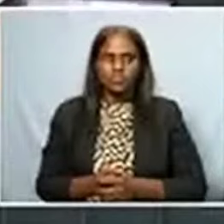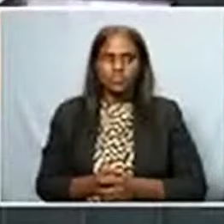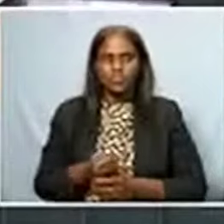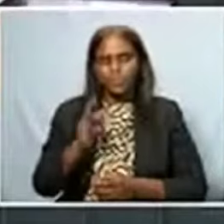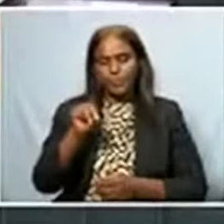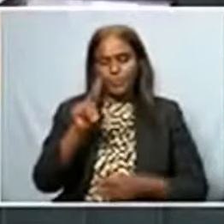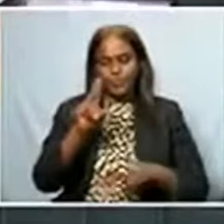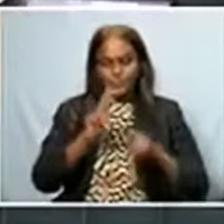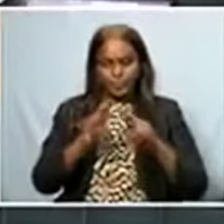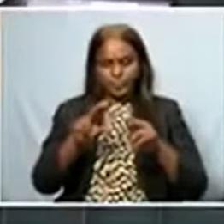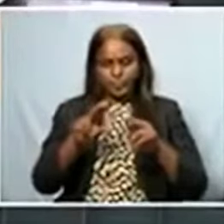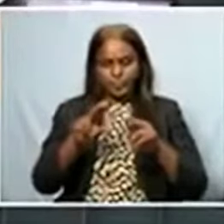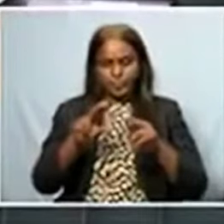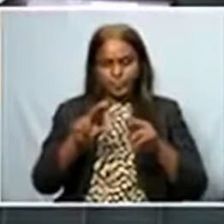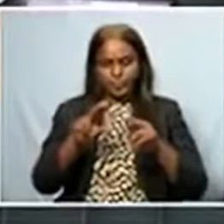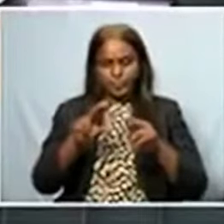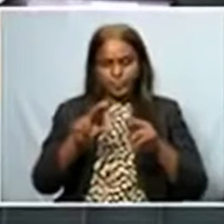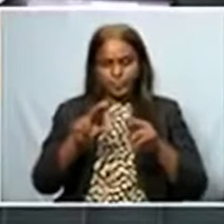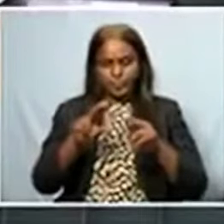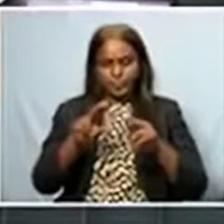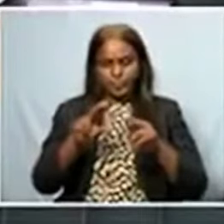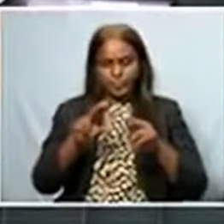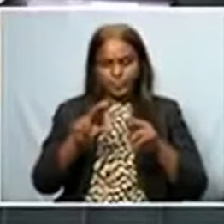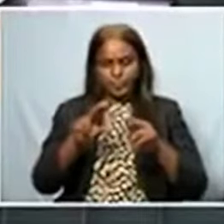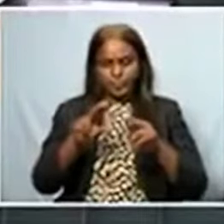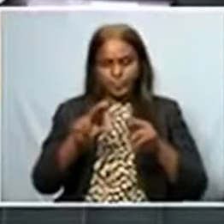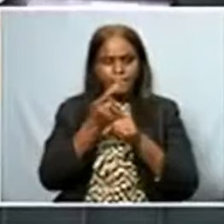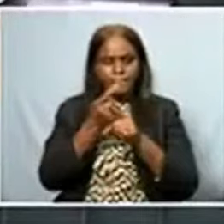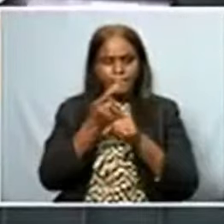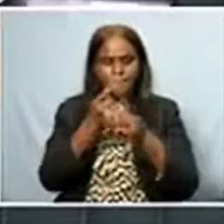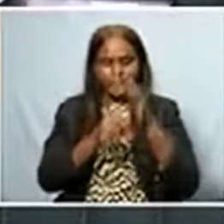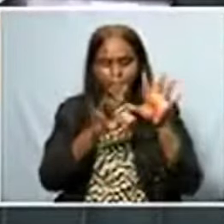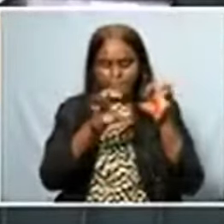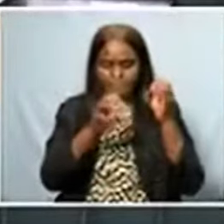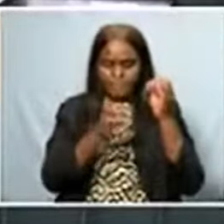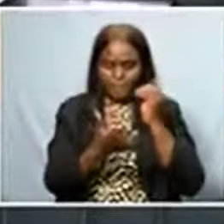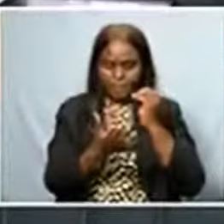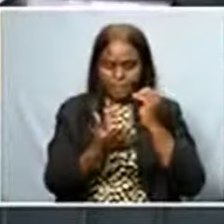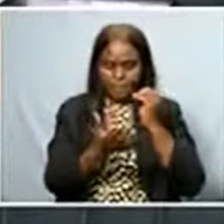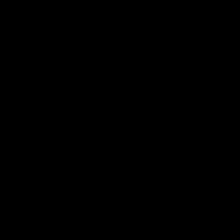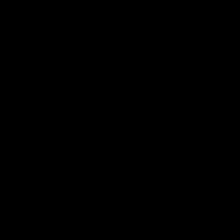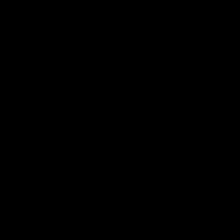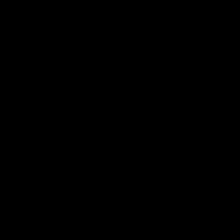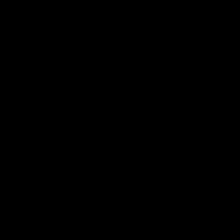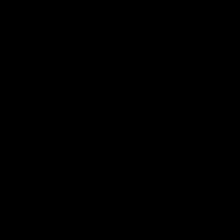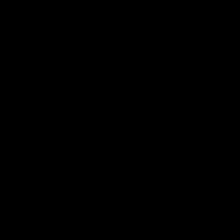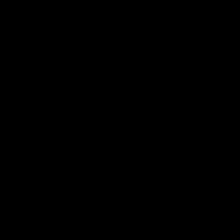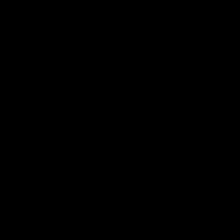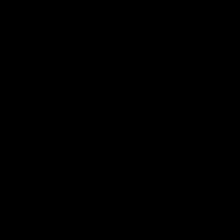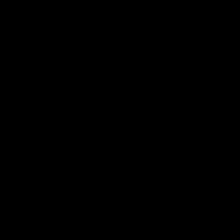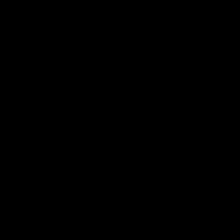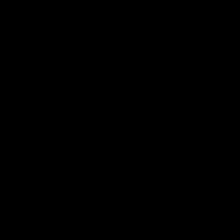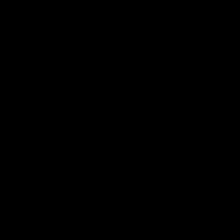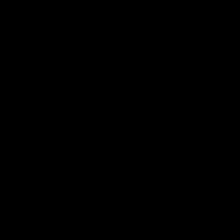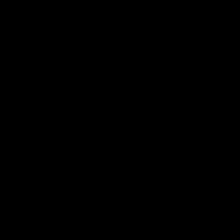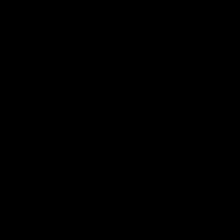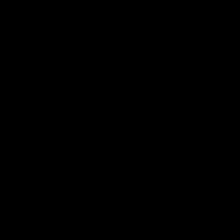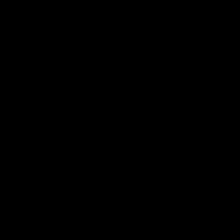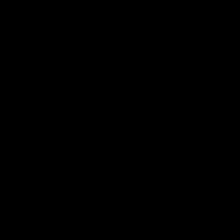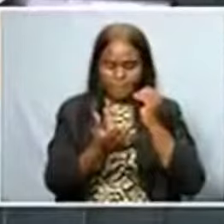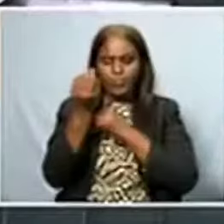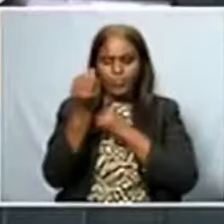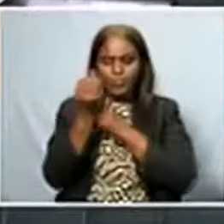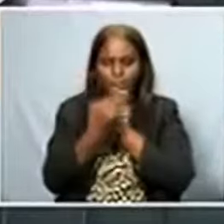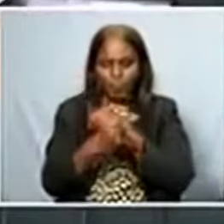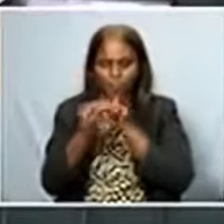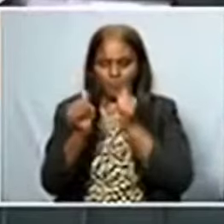Mr. Chairman, let's consider money from Cabinet Office, now from affairs